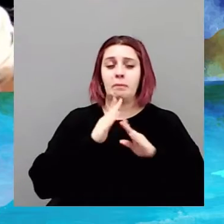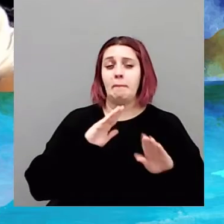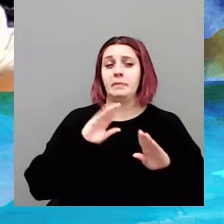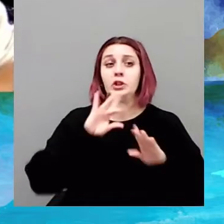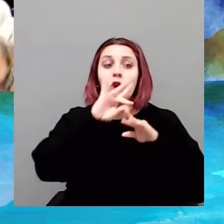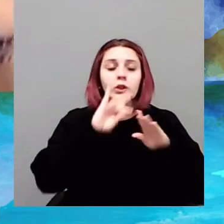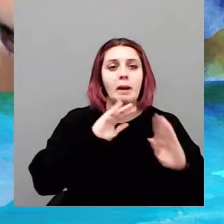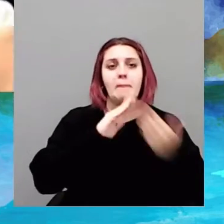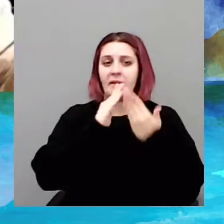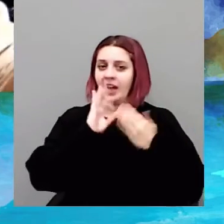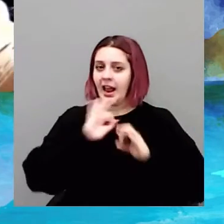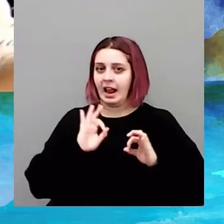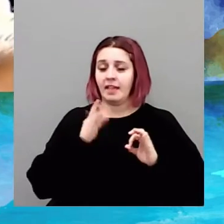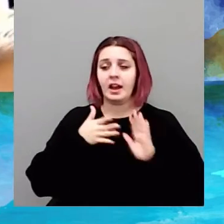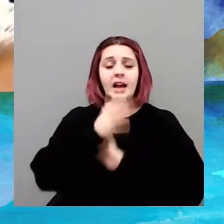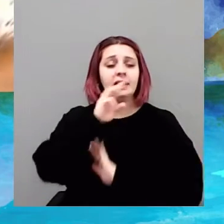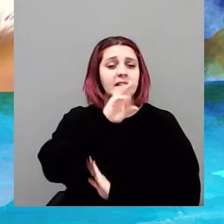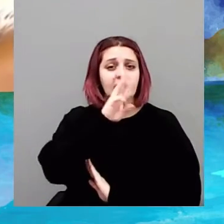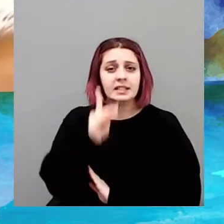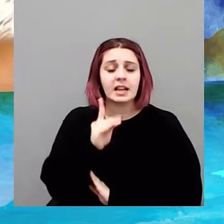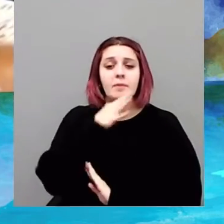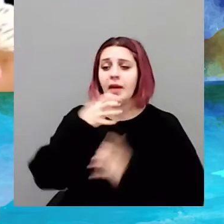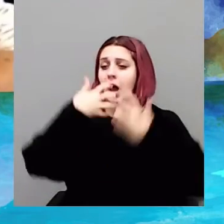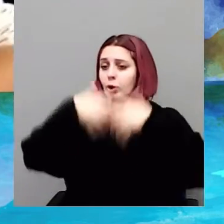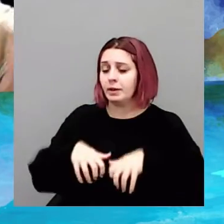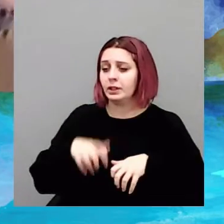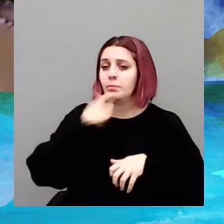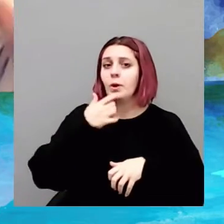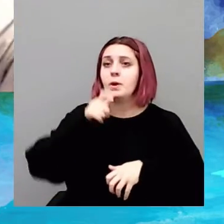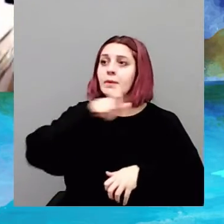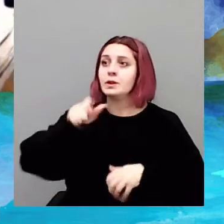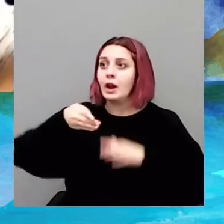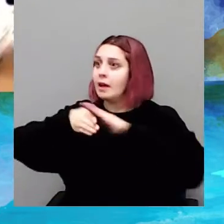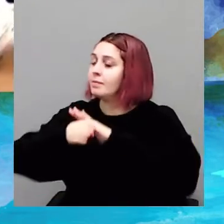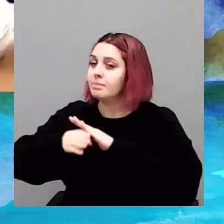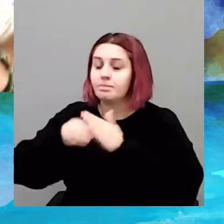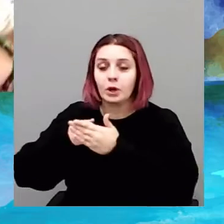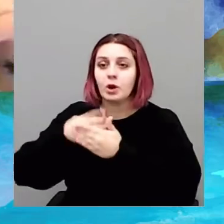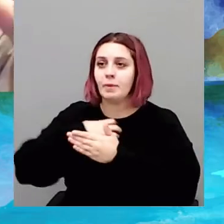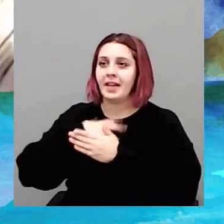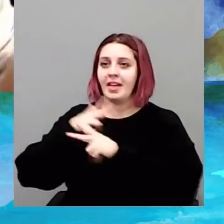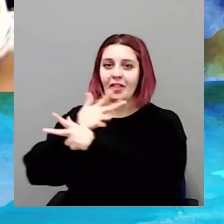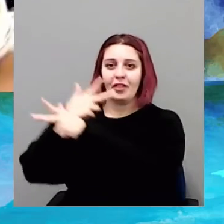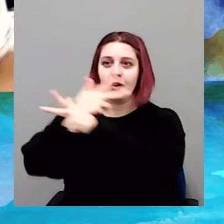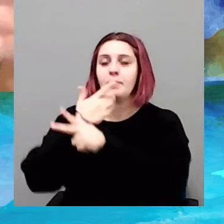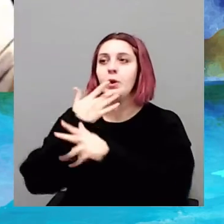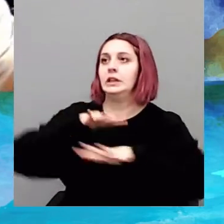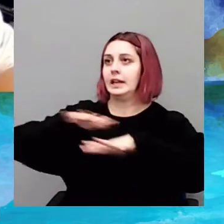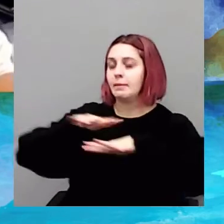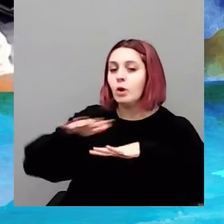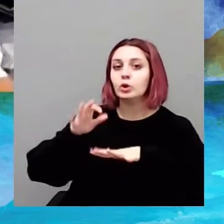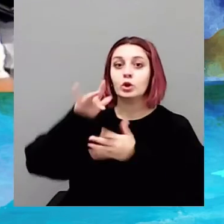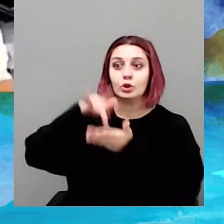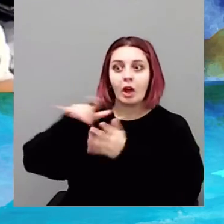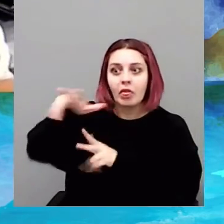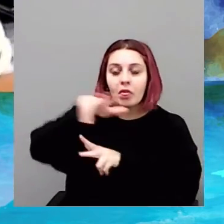It was fully 3D printed, fully automatized. It could go into places where people couldn't access. And this is something that I